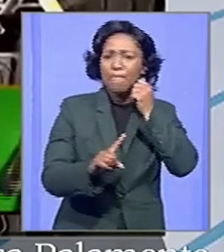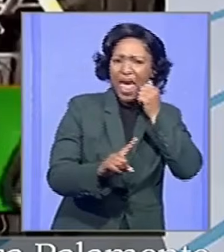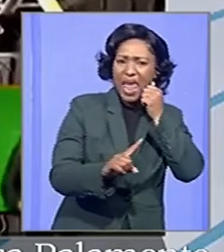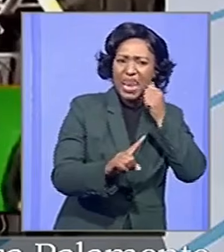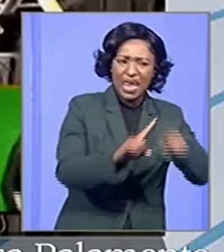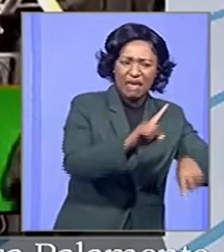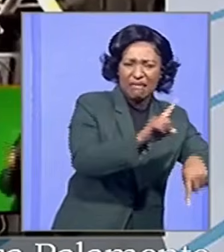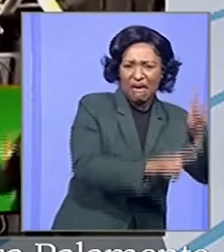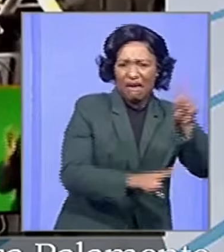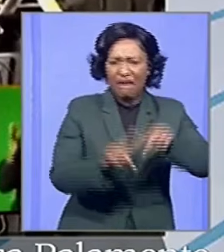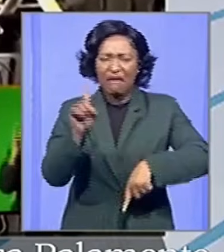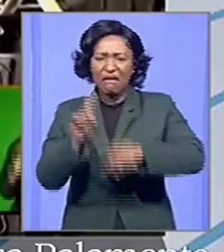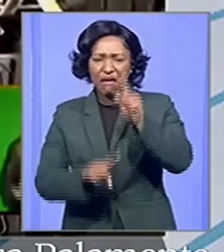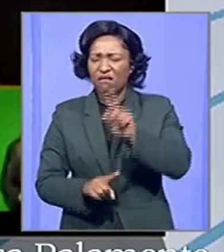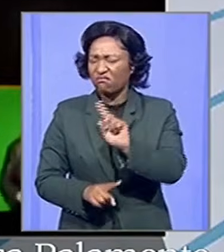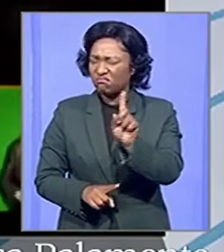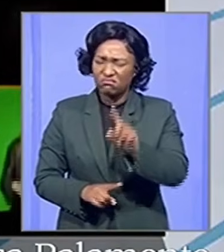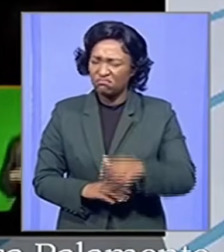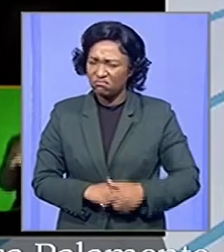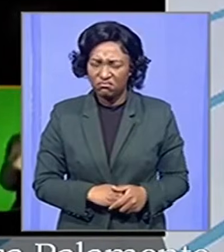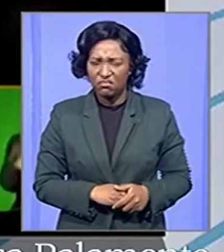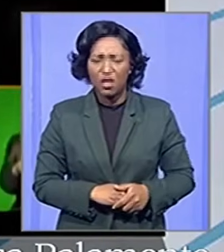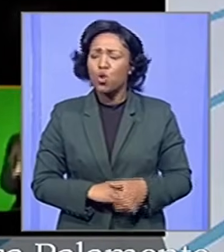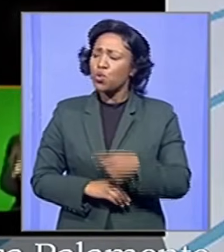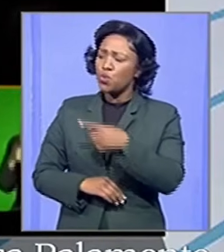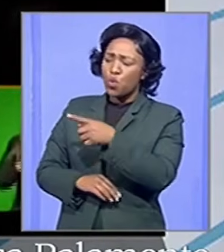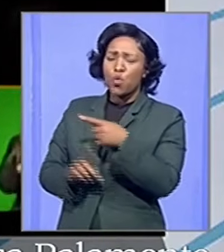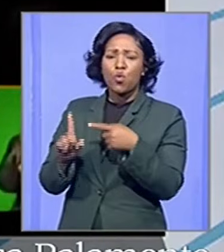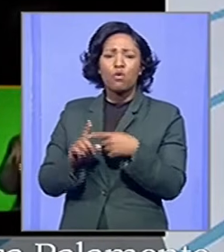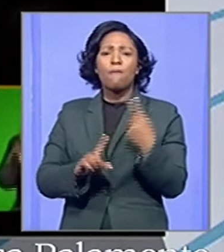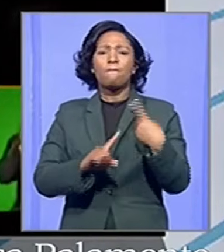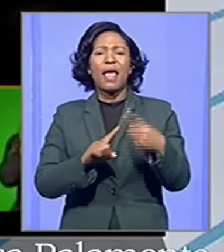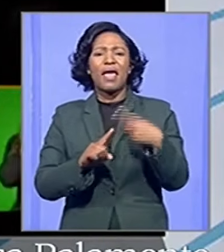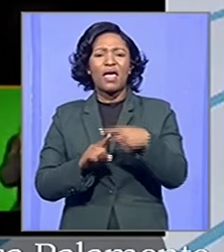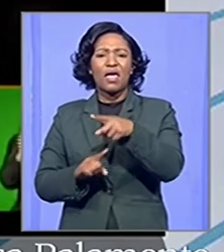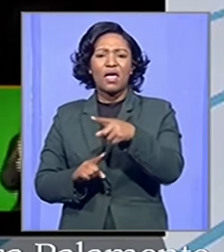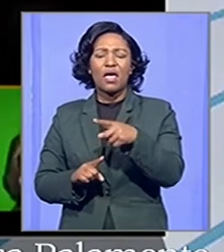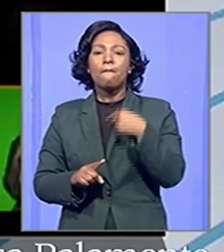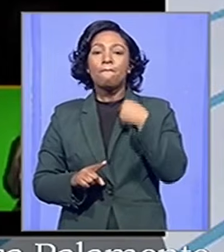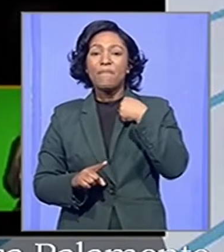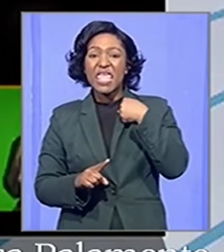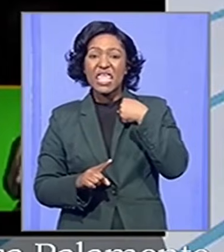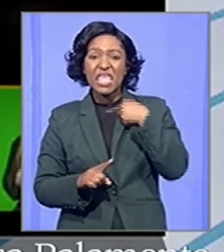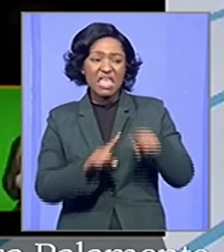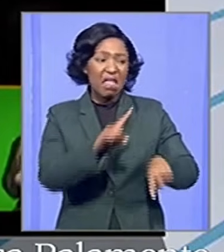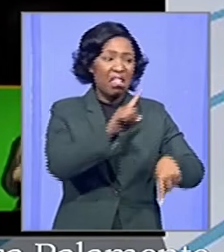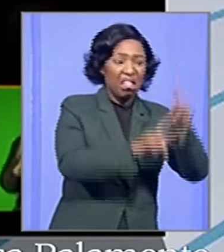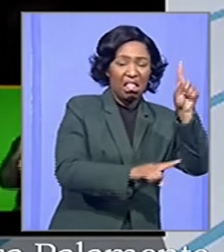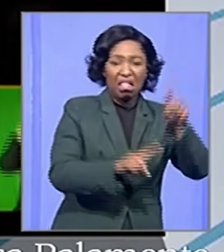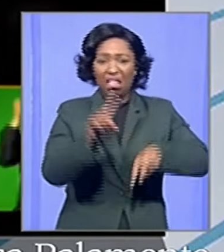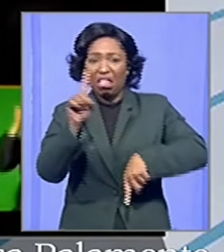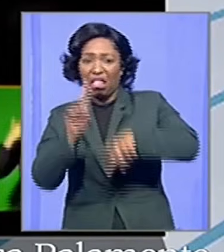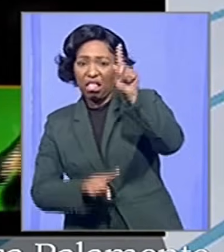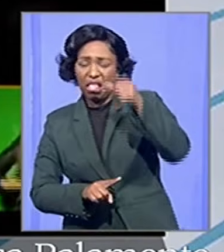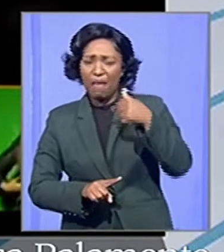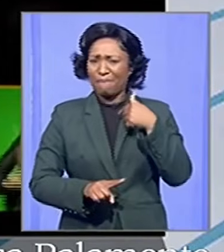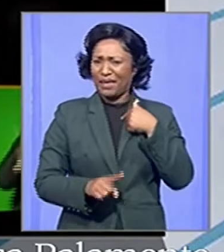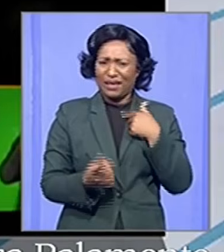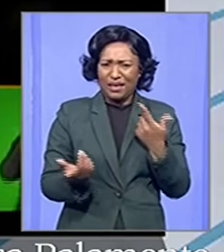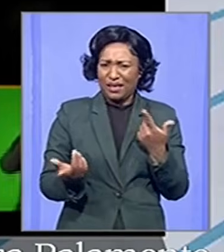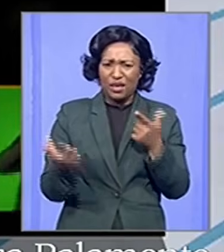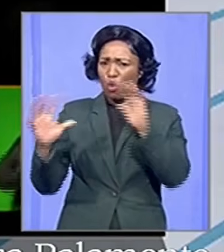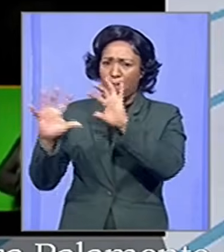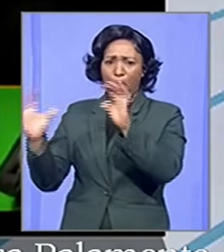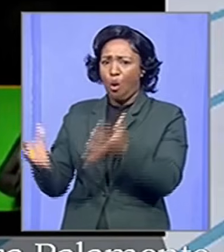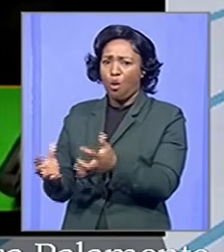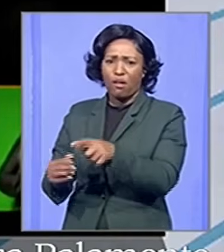Now, you spend a considerable amount of time playing me, the man. What is